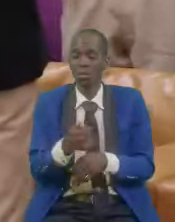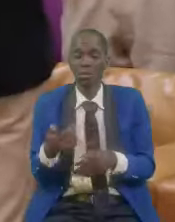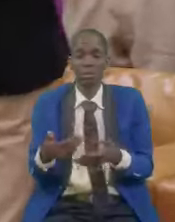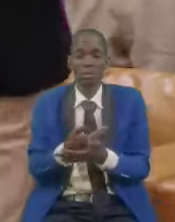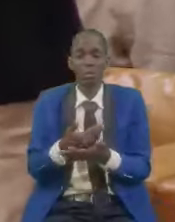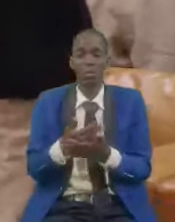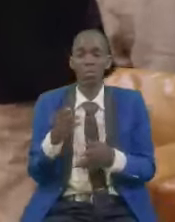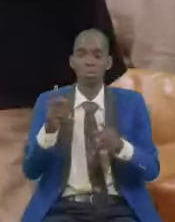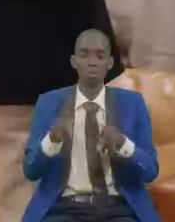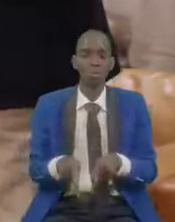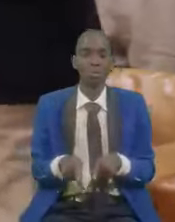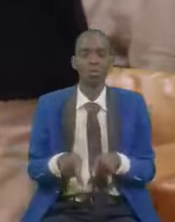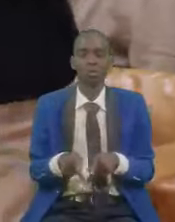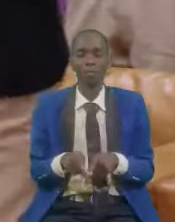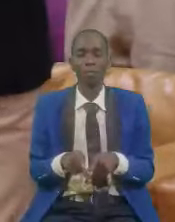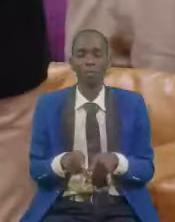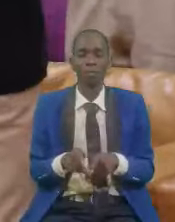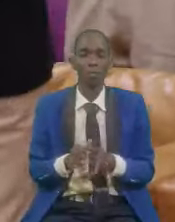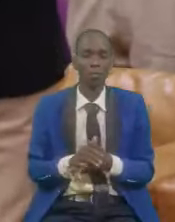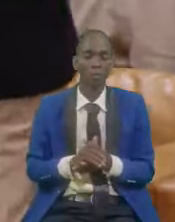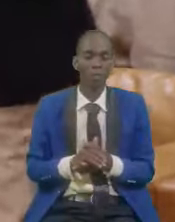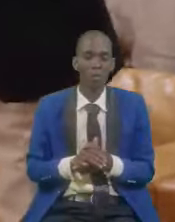A pride is lifting up.